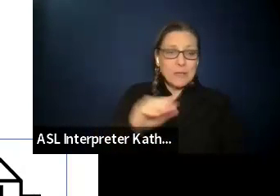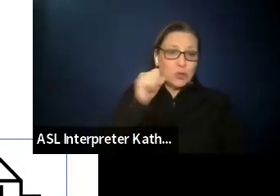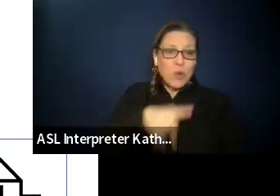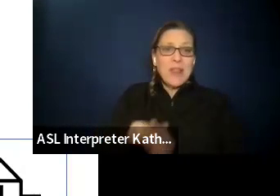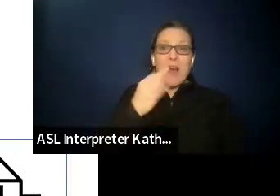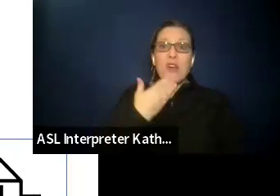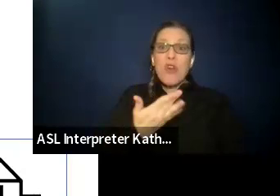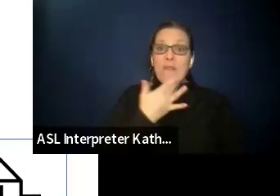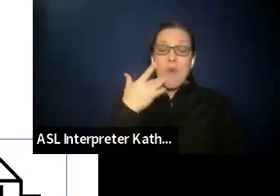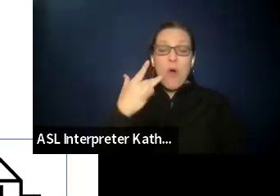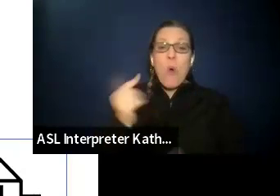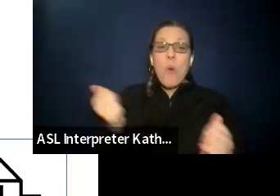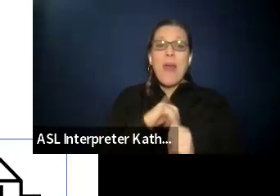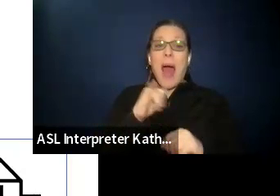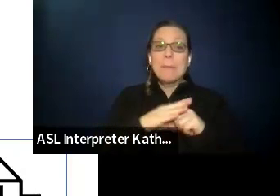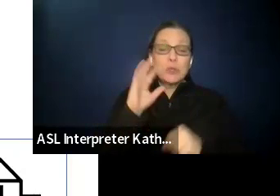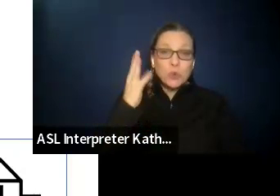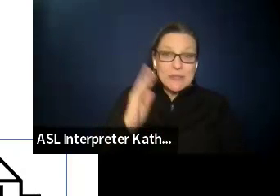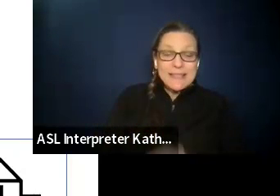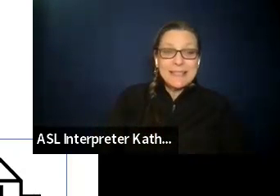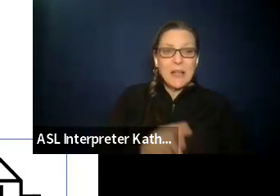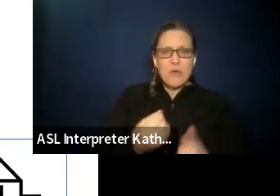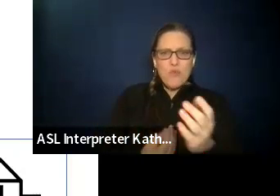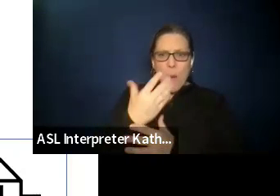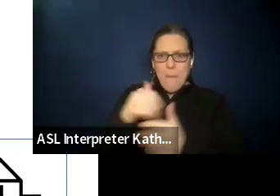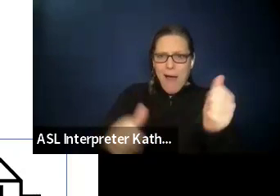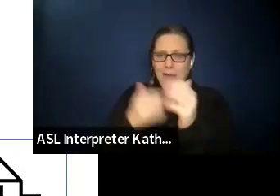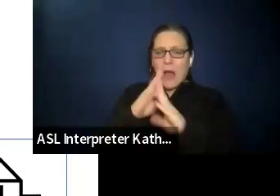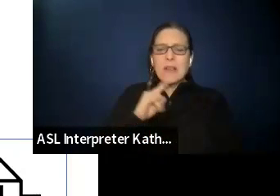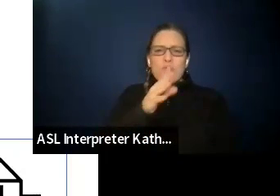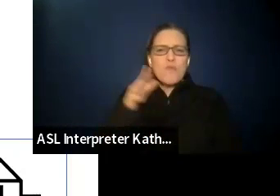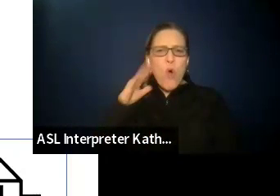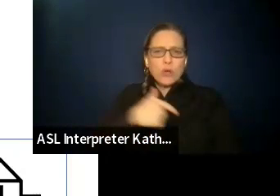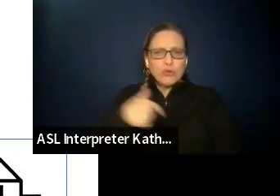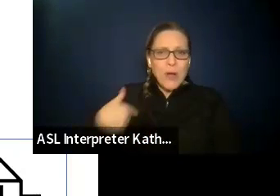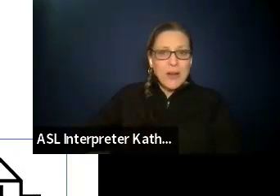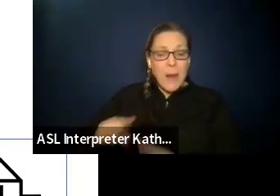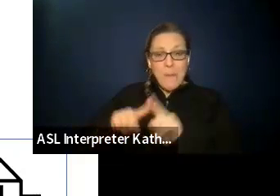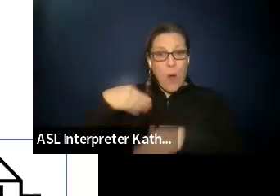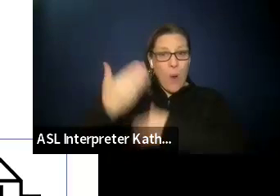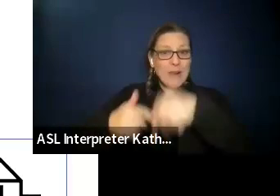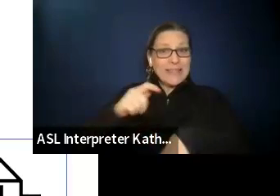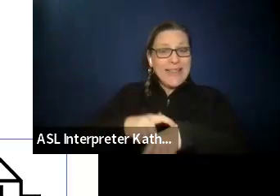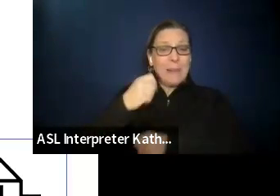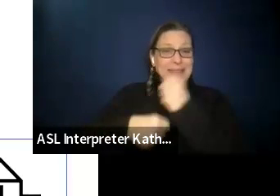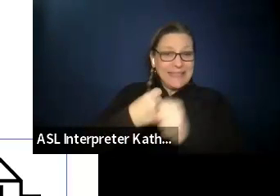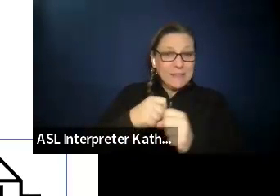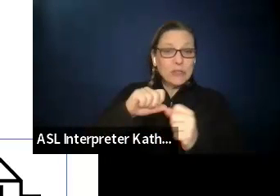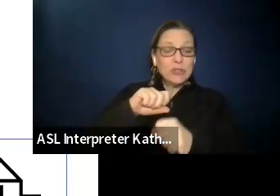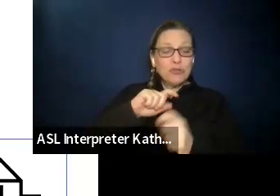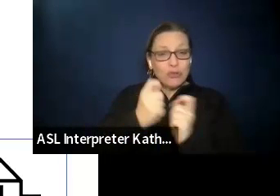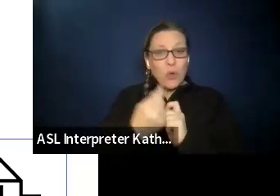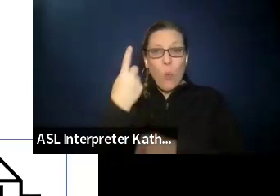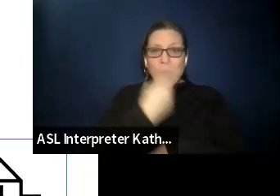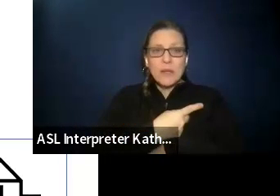good fortune in the form of a peach tree growing behind their house in rural China. But time passes, and so do seasons, and one day the